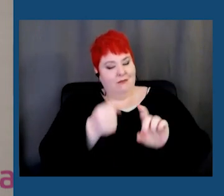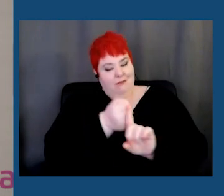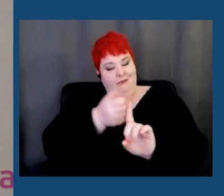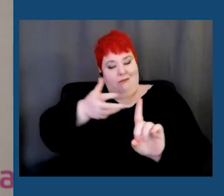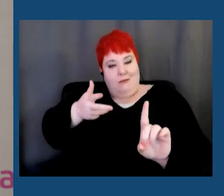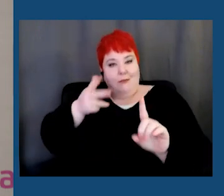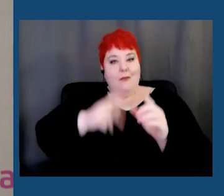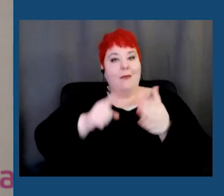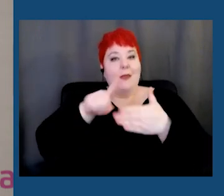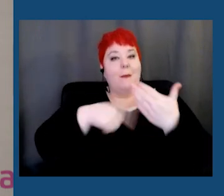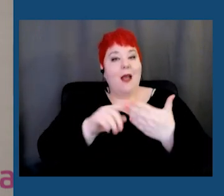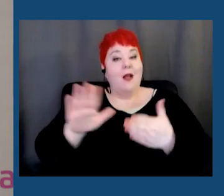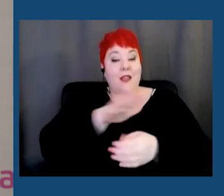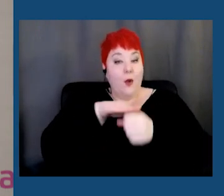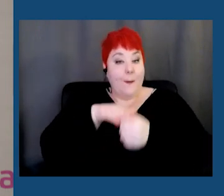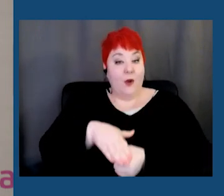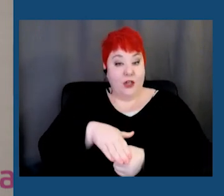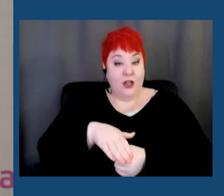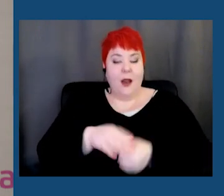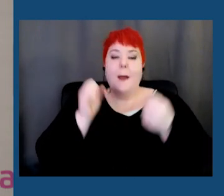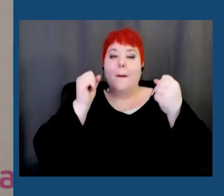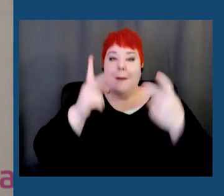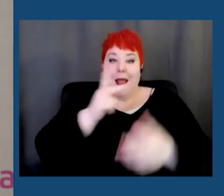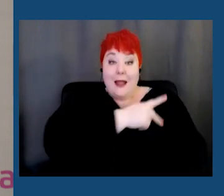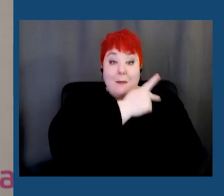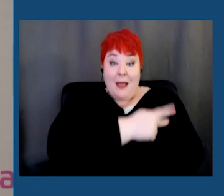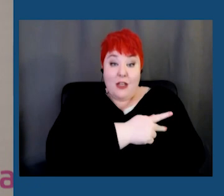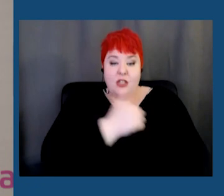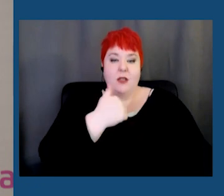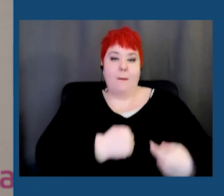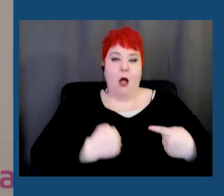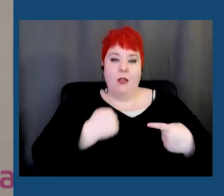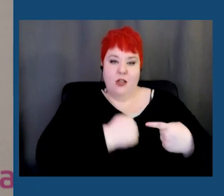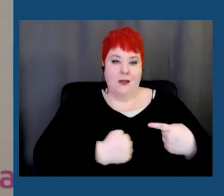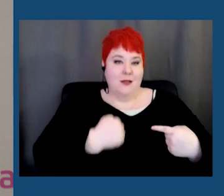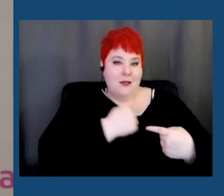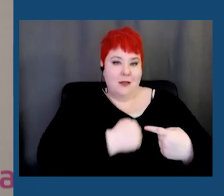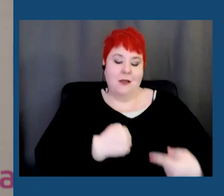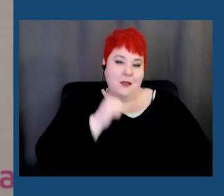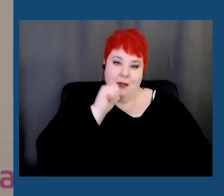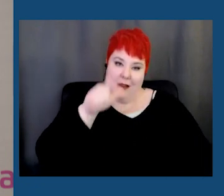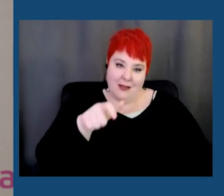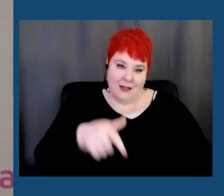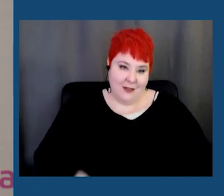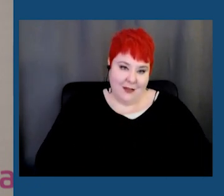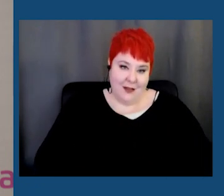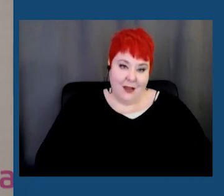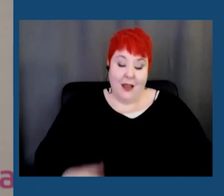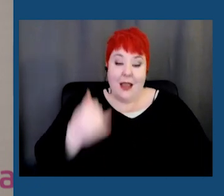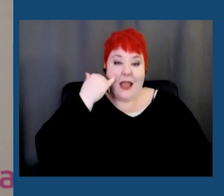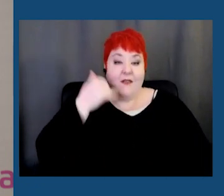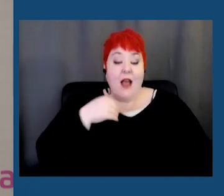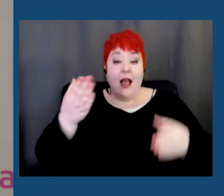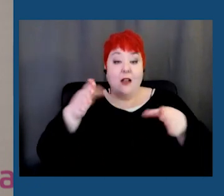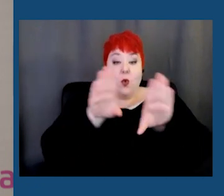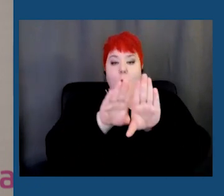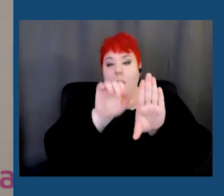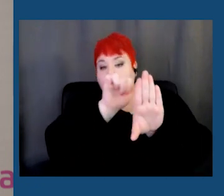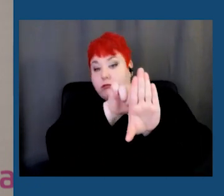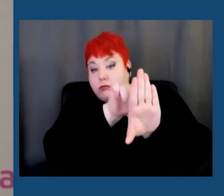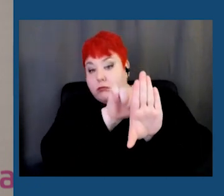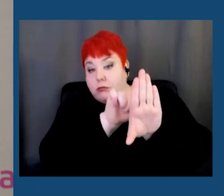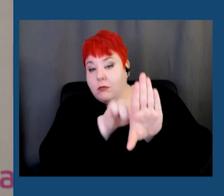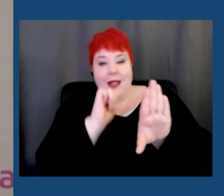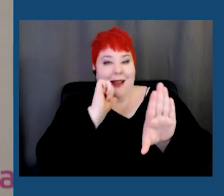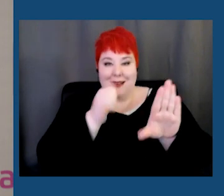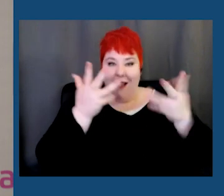Many patients apologize unnecessarily. They apologize if I knock on the exam room door and they aren't finished